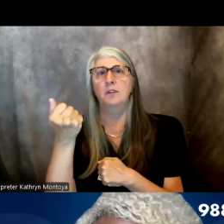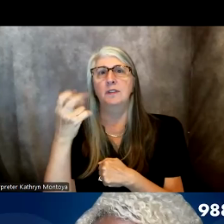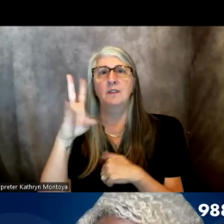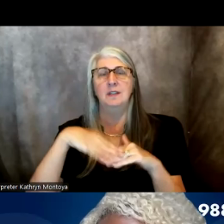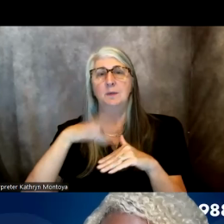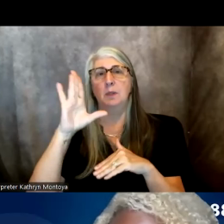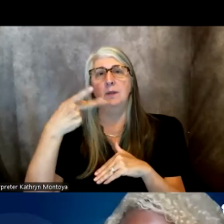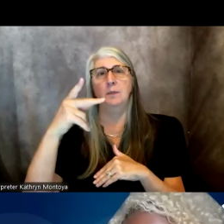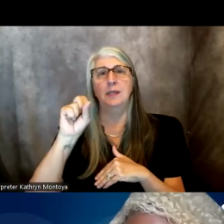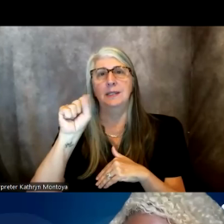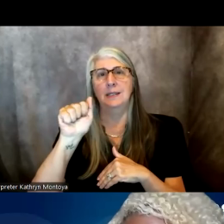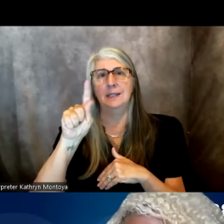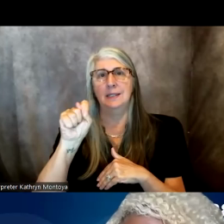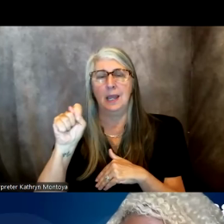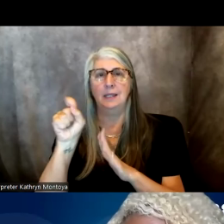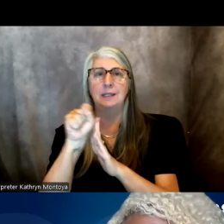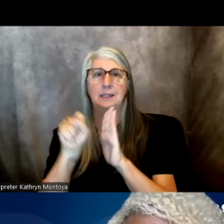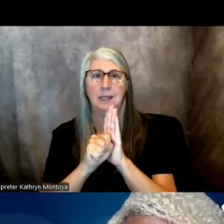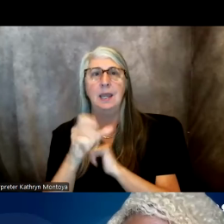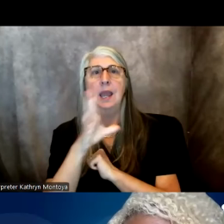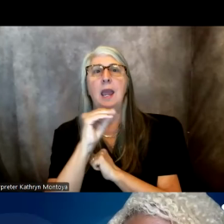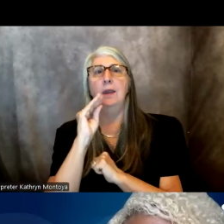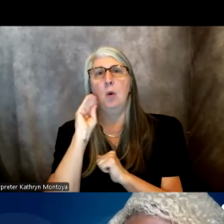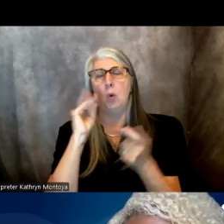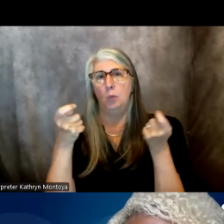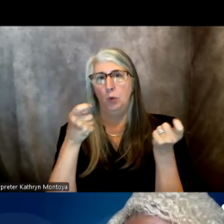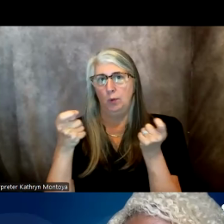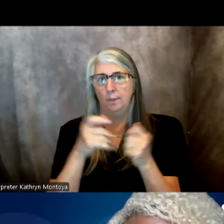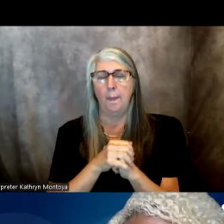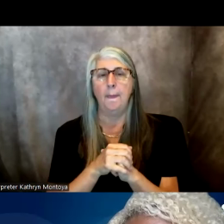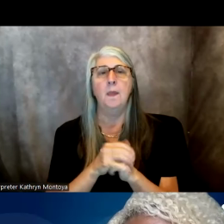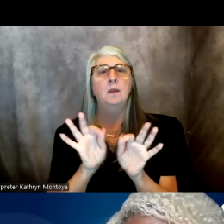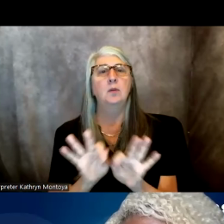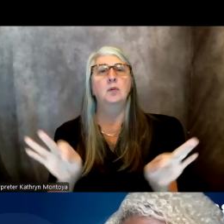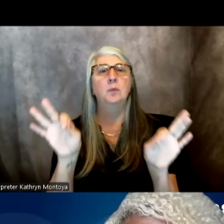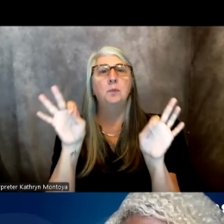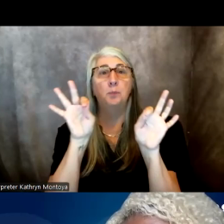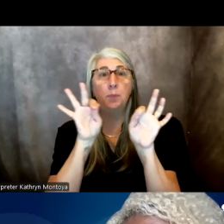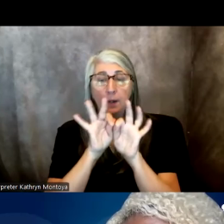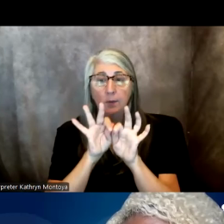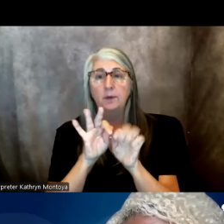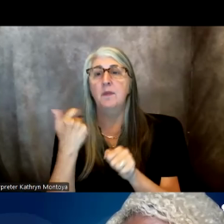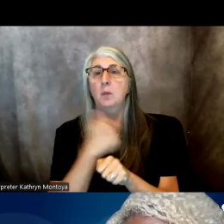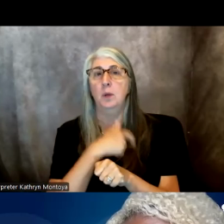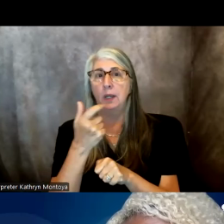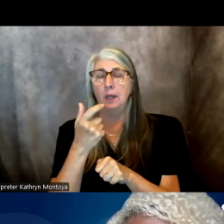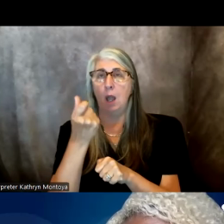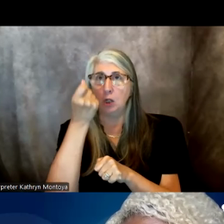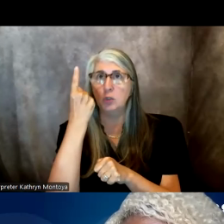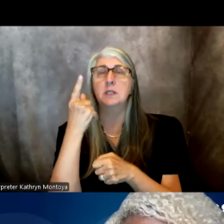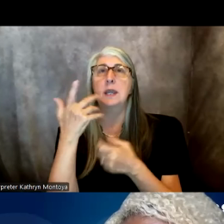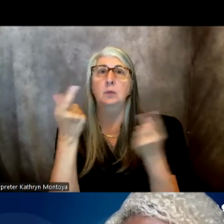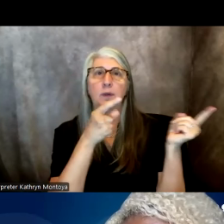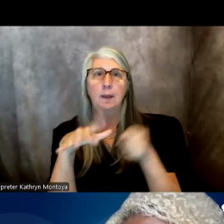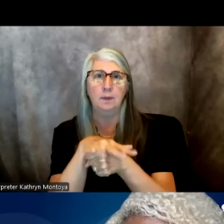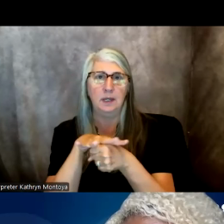PSAP state, and we are home rule. So it's imperative that we consider the realities of Ohio when trying to